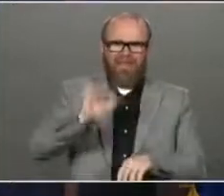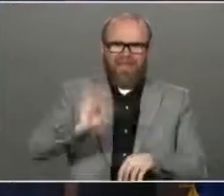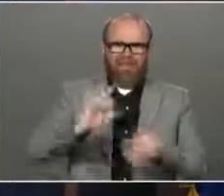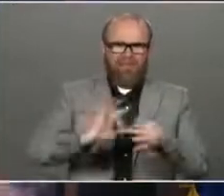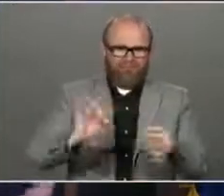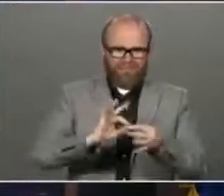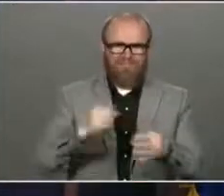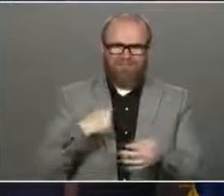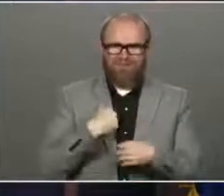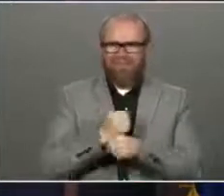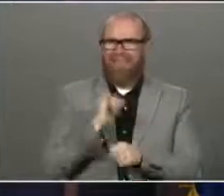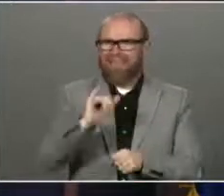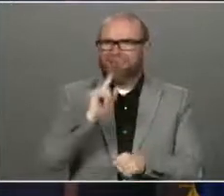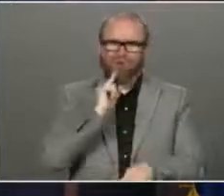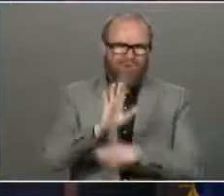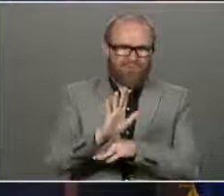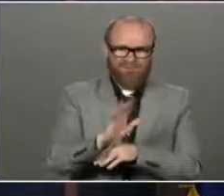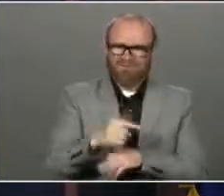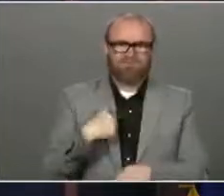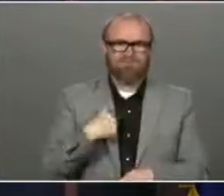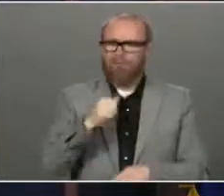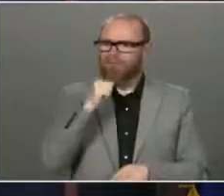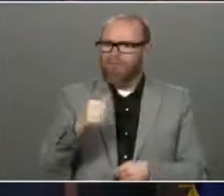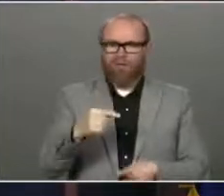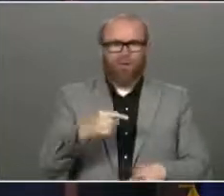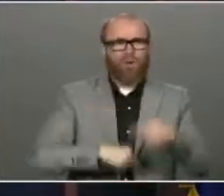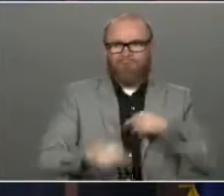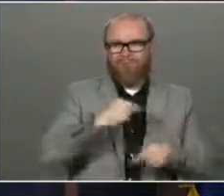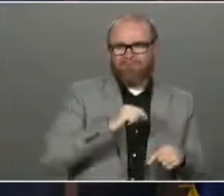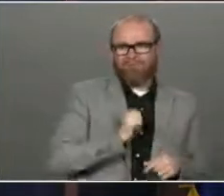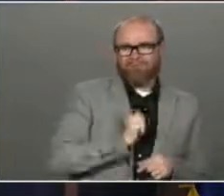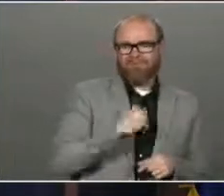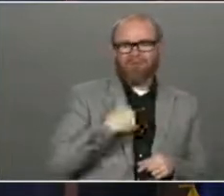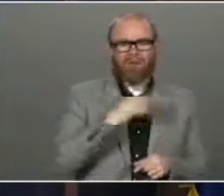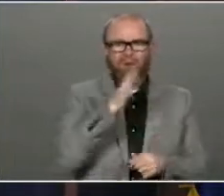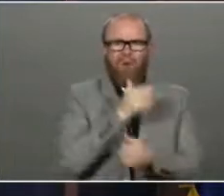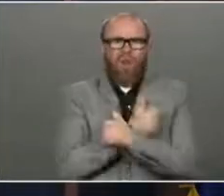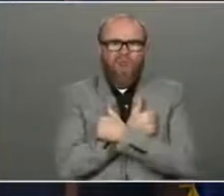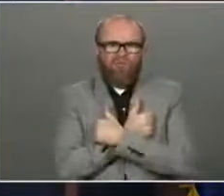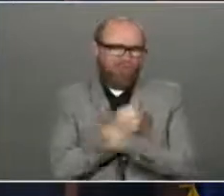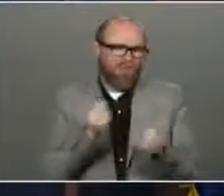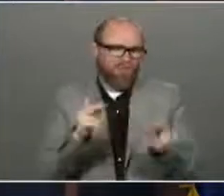made that promise. I'm not going to go back on it. I would love the opportunity.